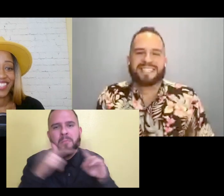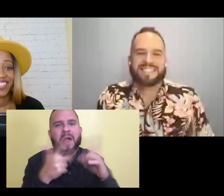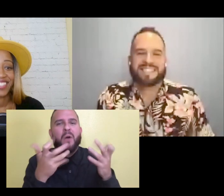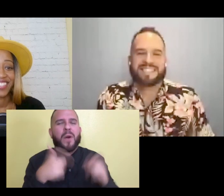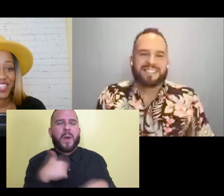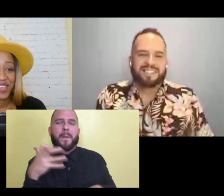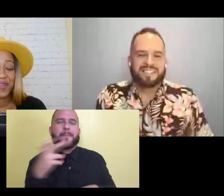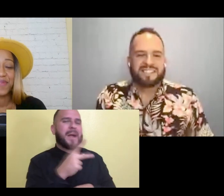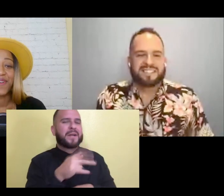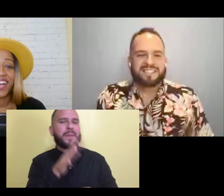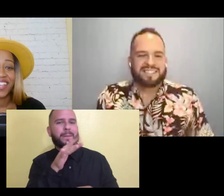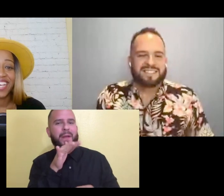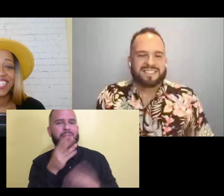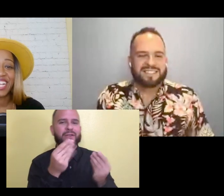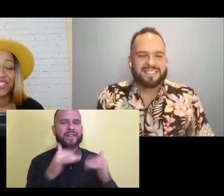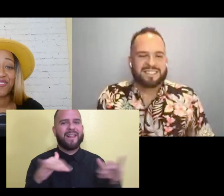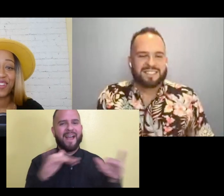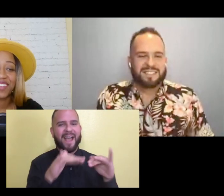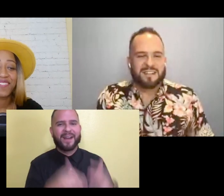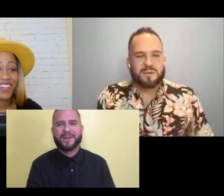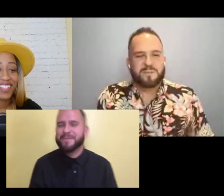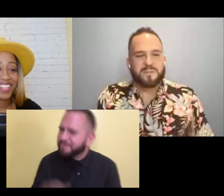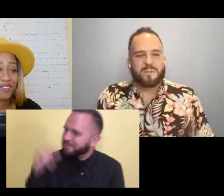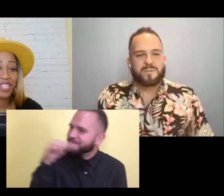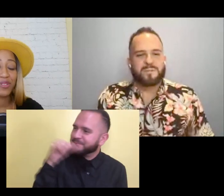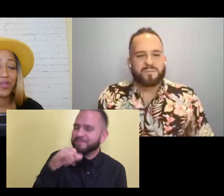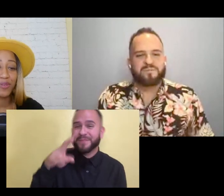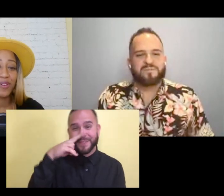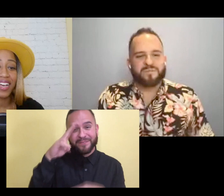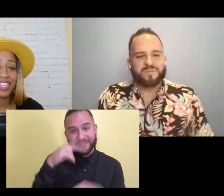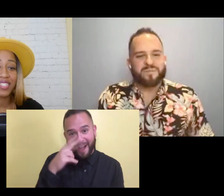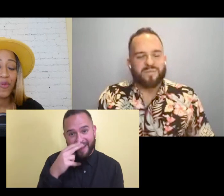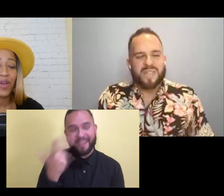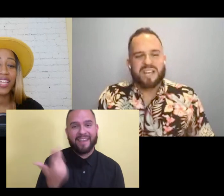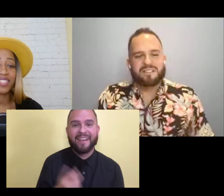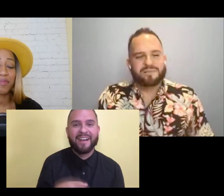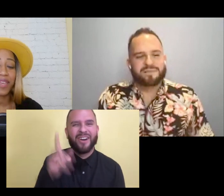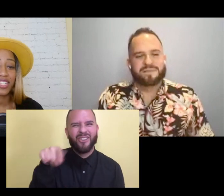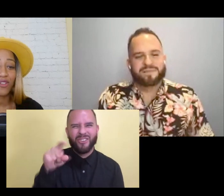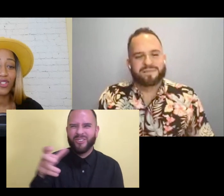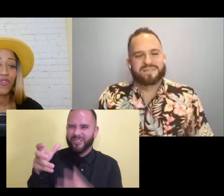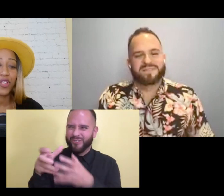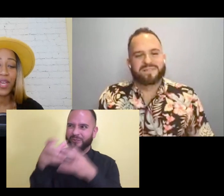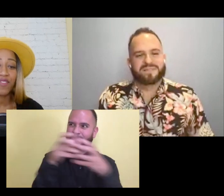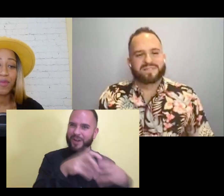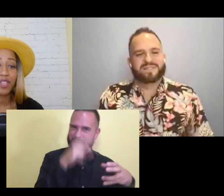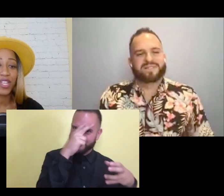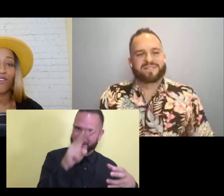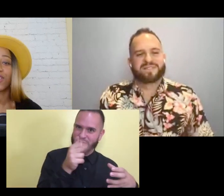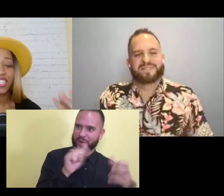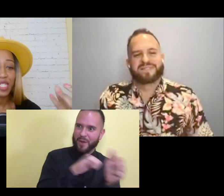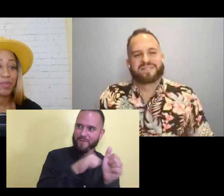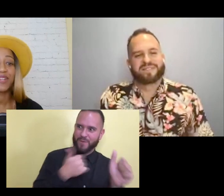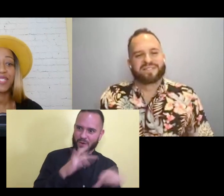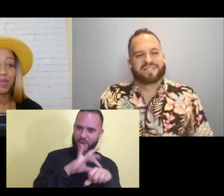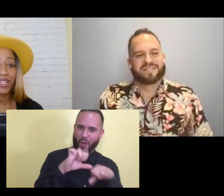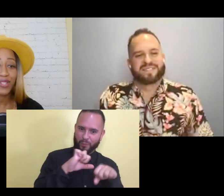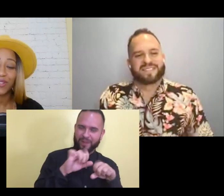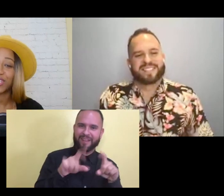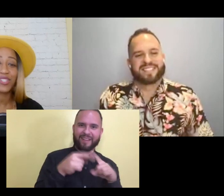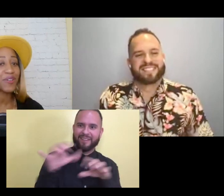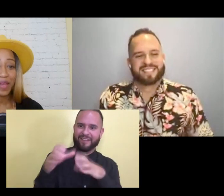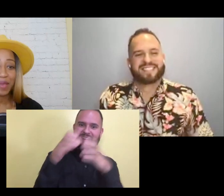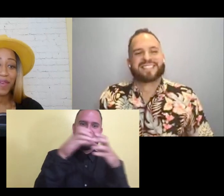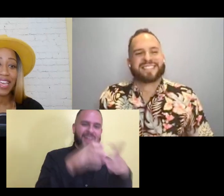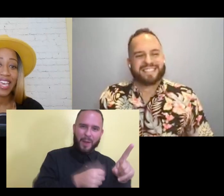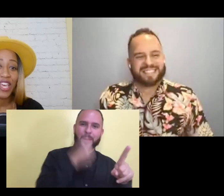motherland. Wow, that's actually really funny. You guys went to Mexico to run away from something only to experience it in Mexico and